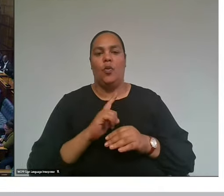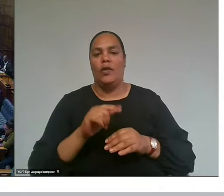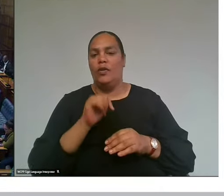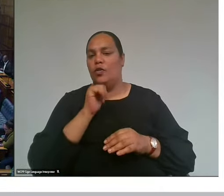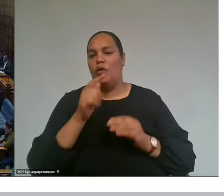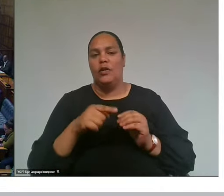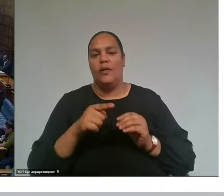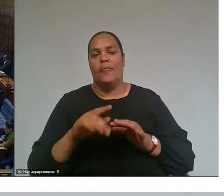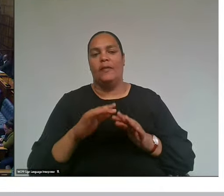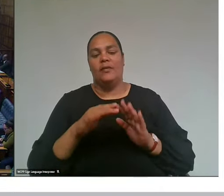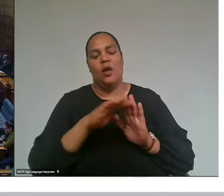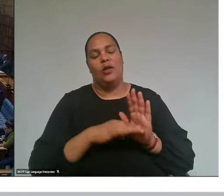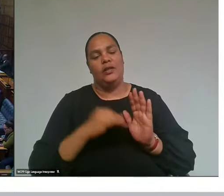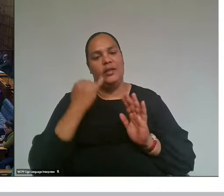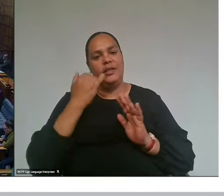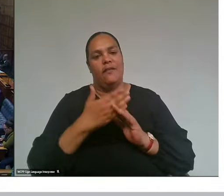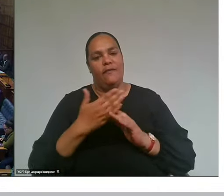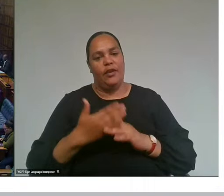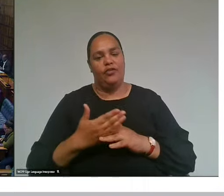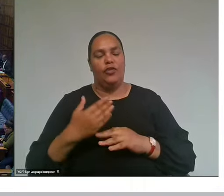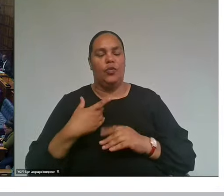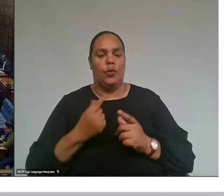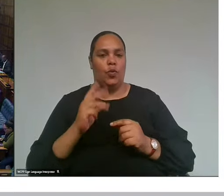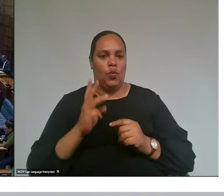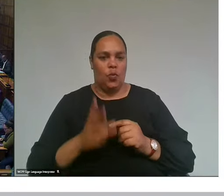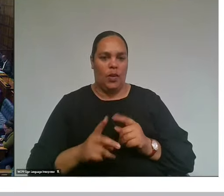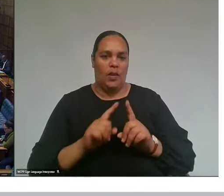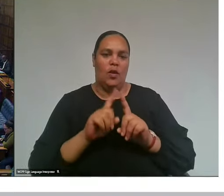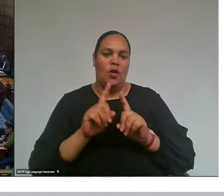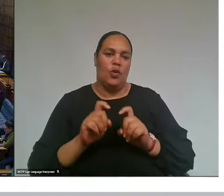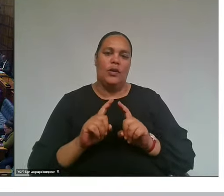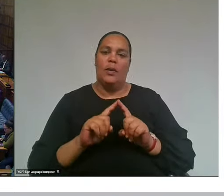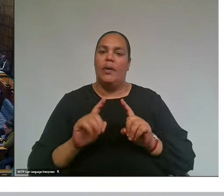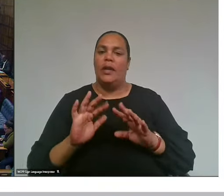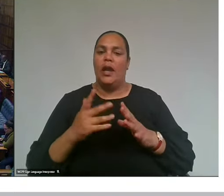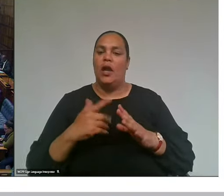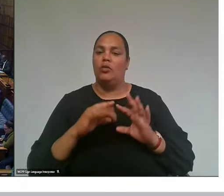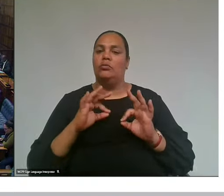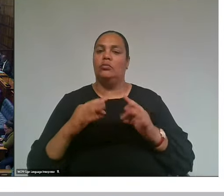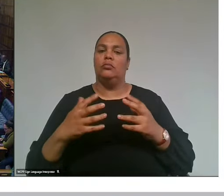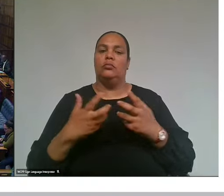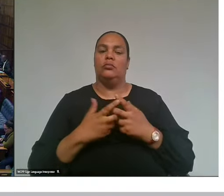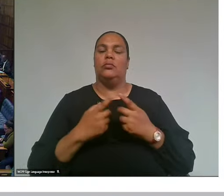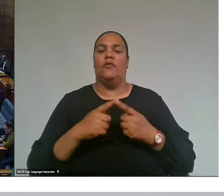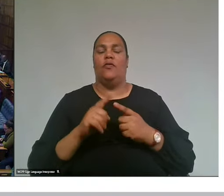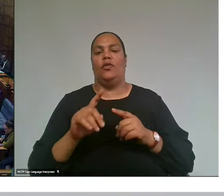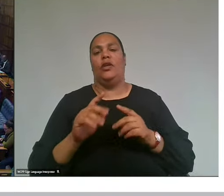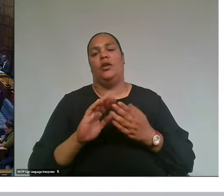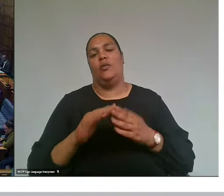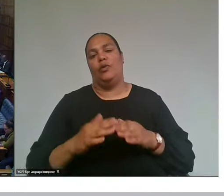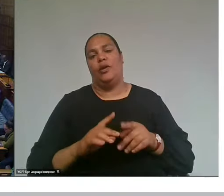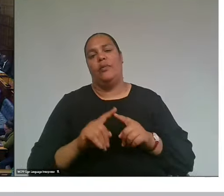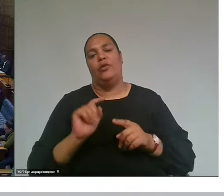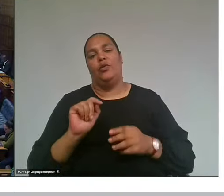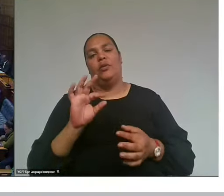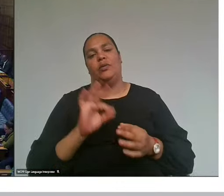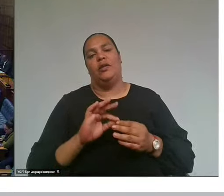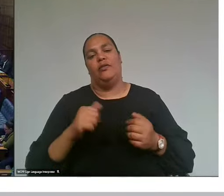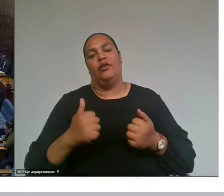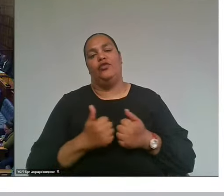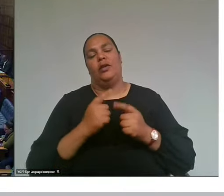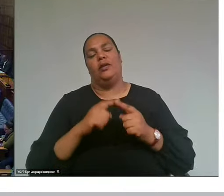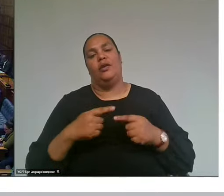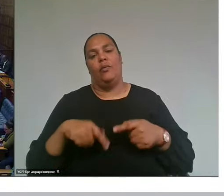about this is our list of interventions which we're going to do the question is how relevant is it for that Community uh and their specific challenges and